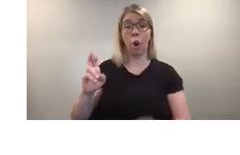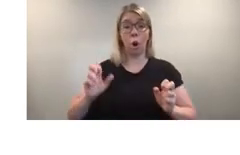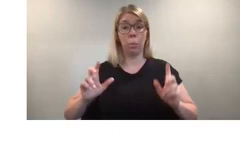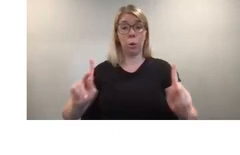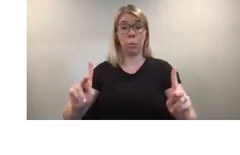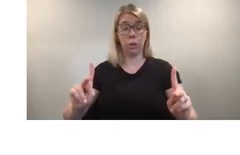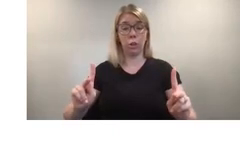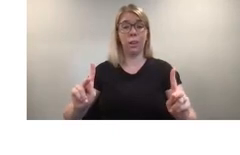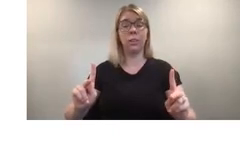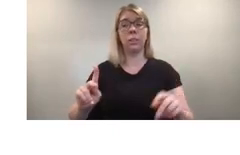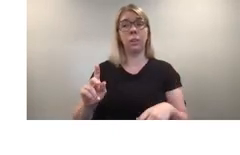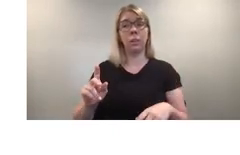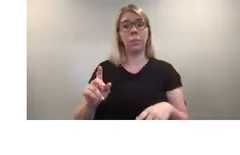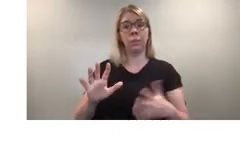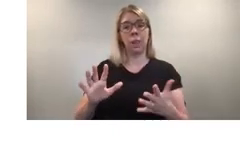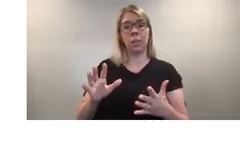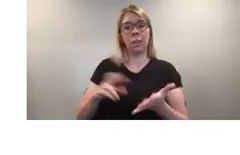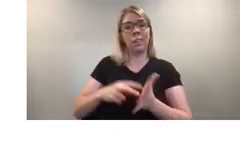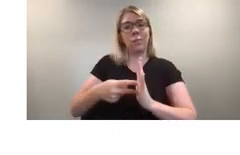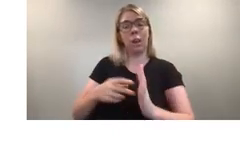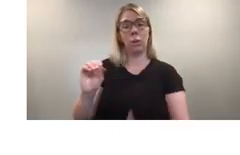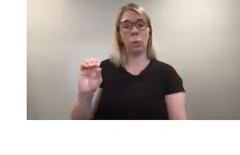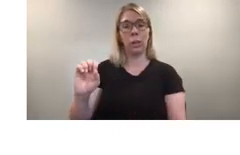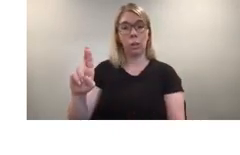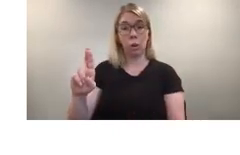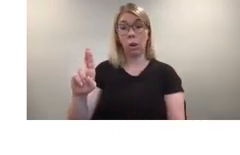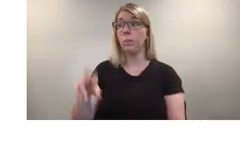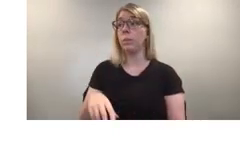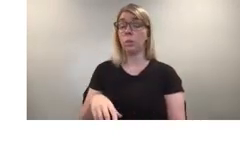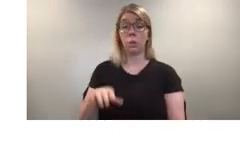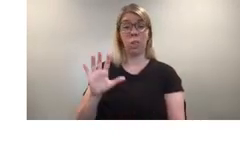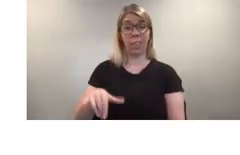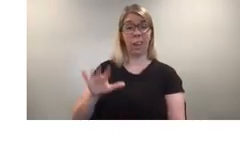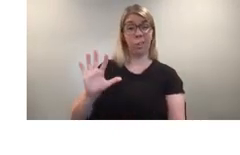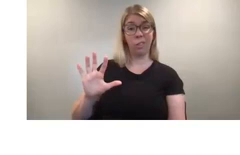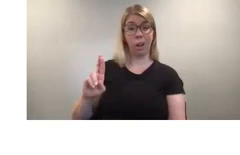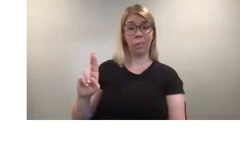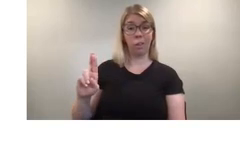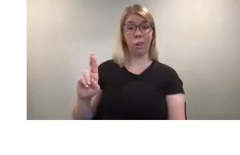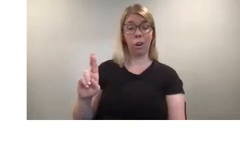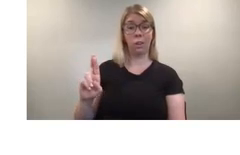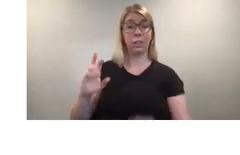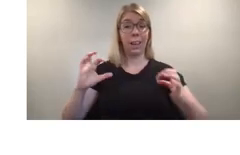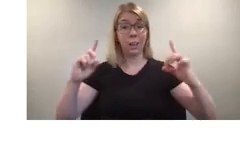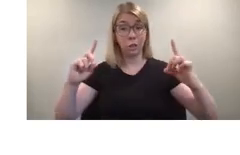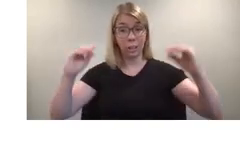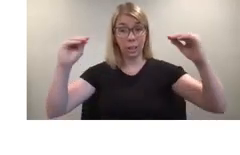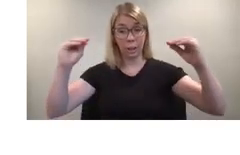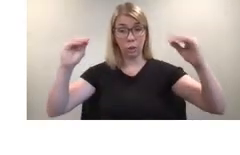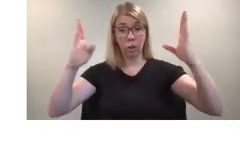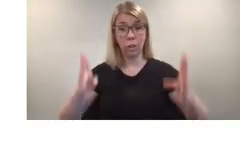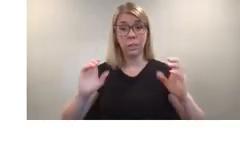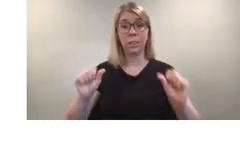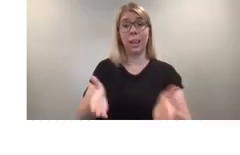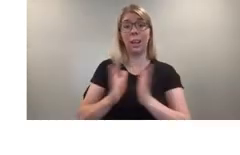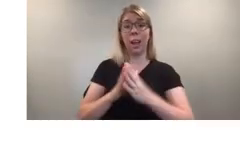of OER. So building exclusively on the 5Rs of open that we just talked about, educators can ask the following four questions